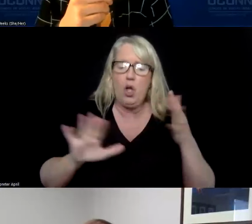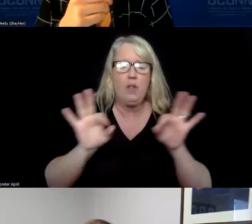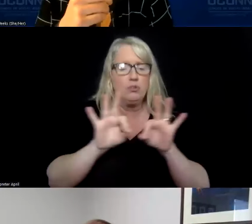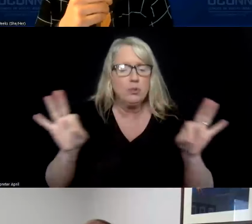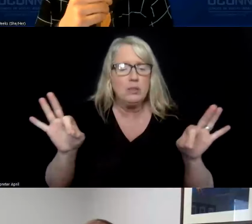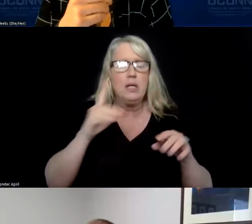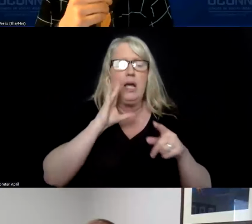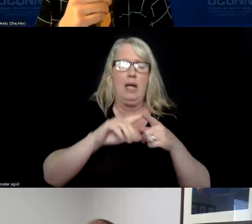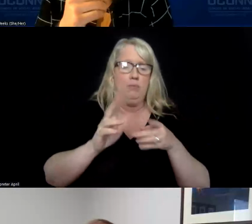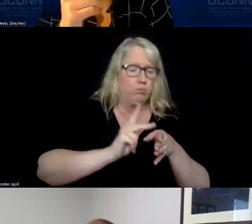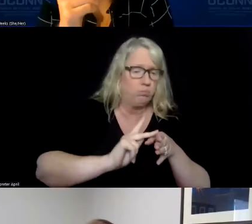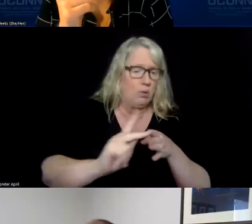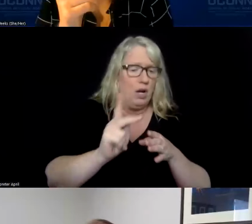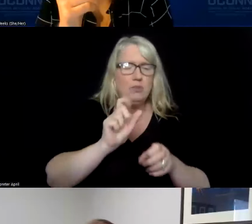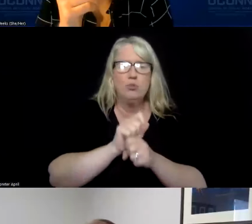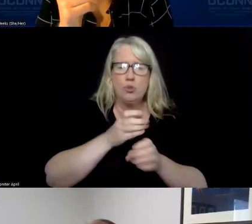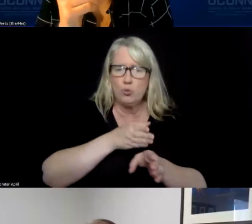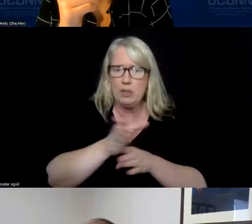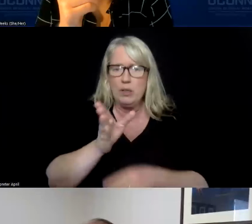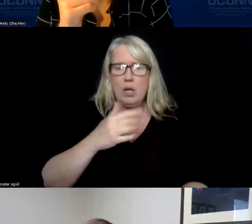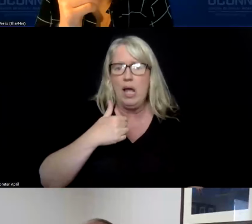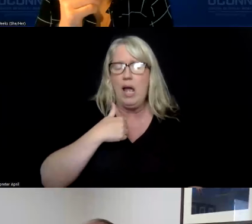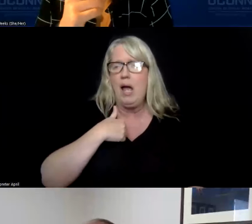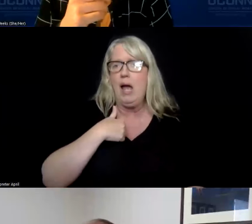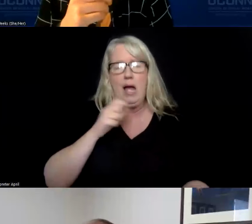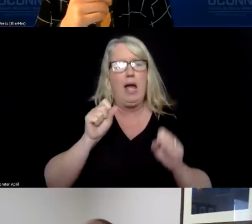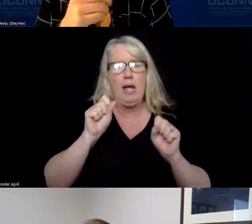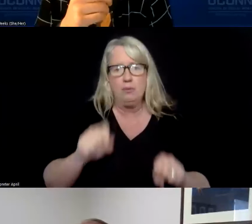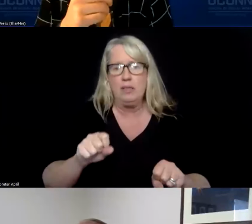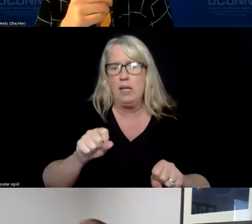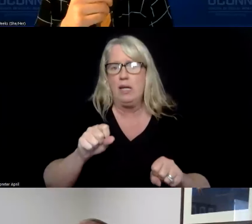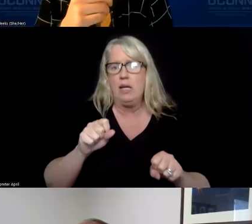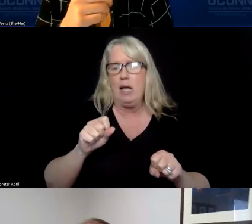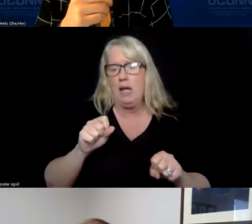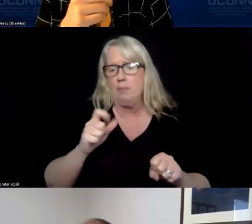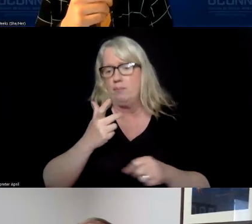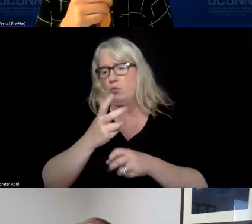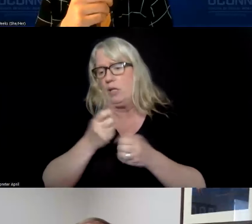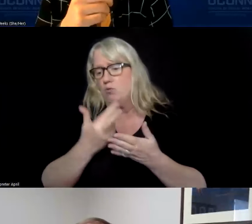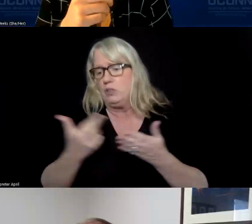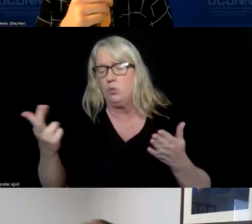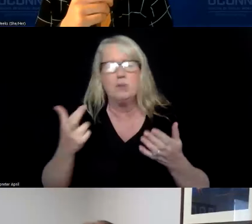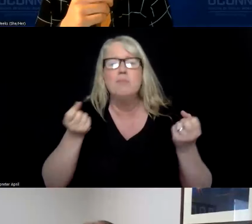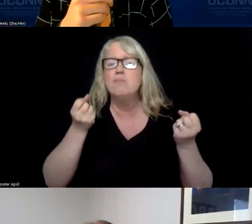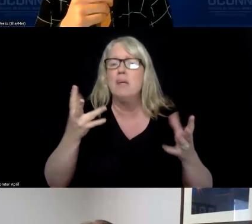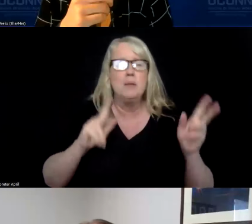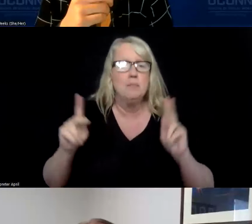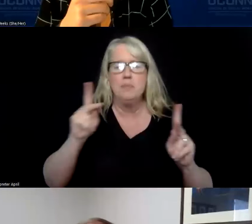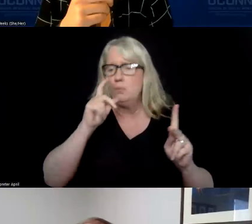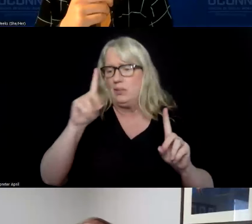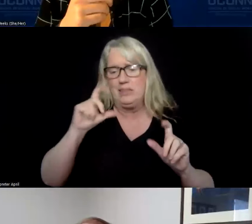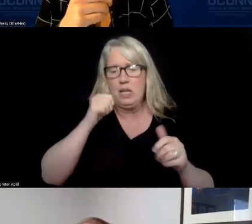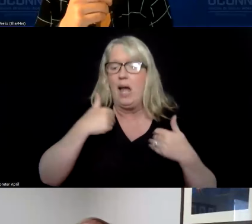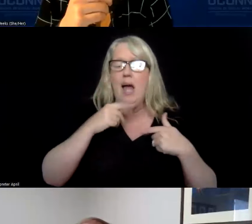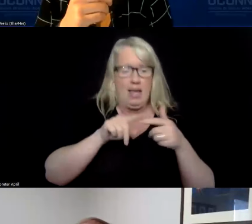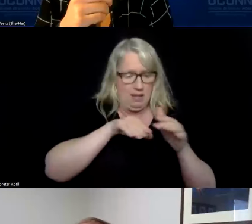professional career. So I was able to acquire resources that many people don't have. I also had access